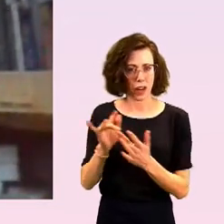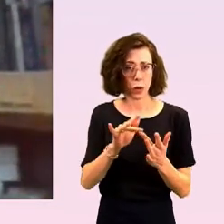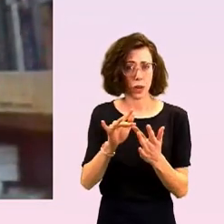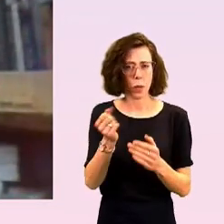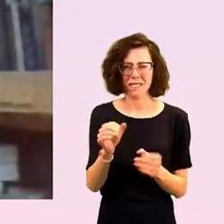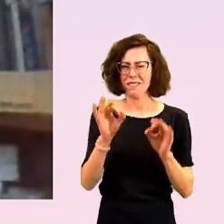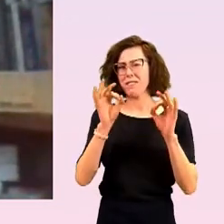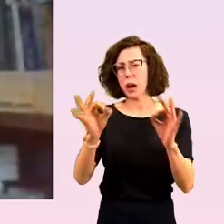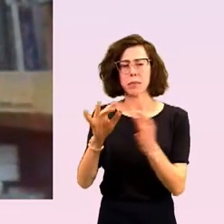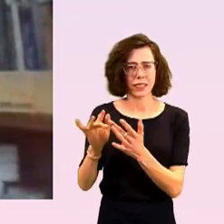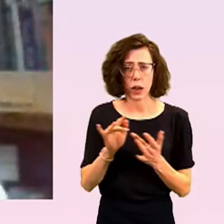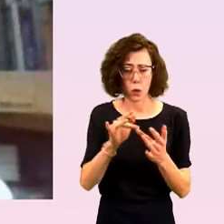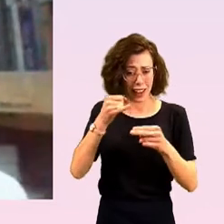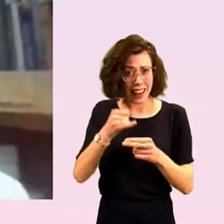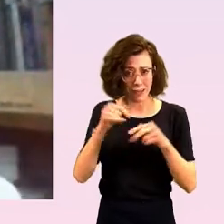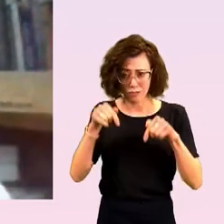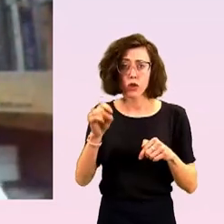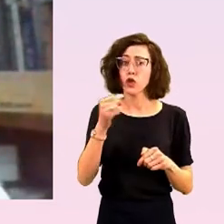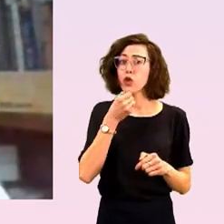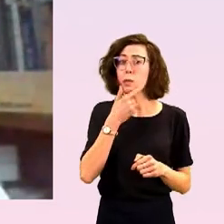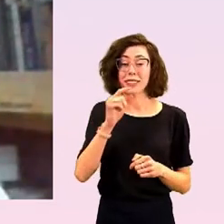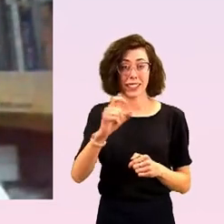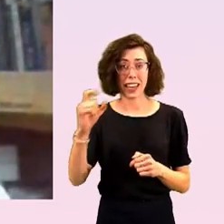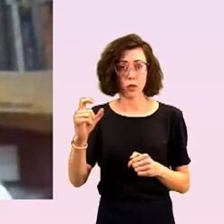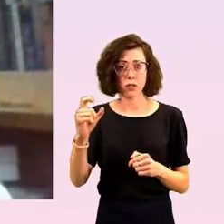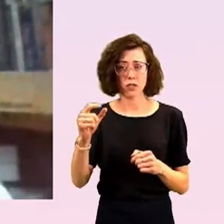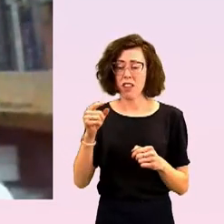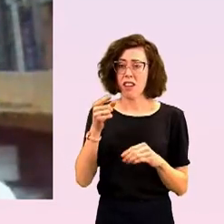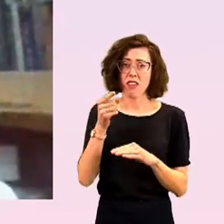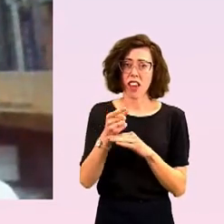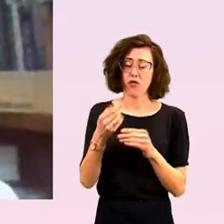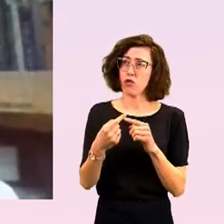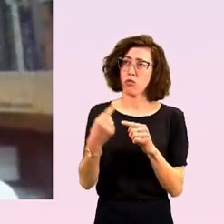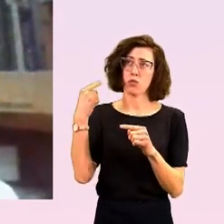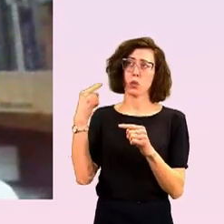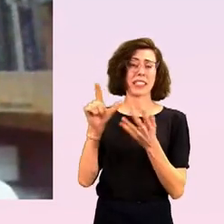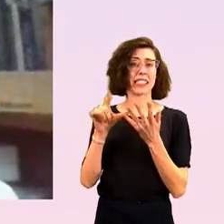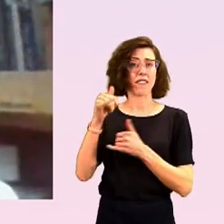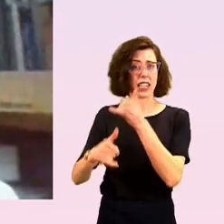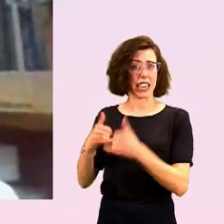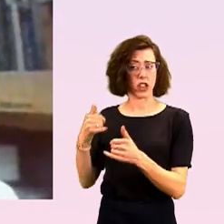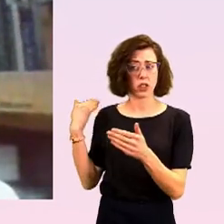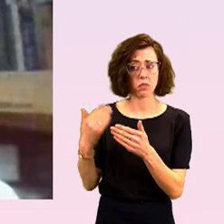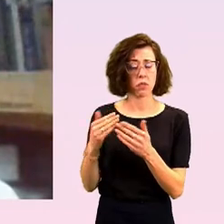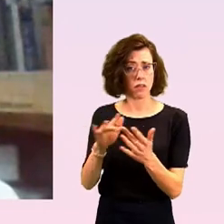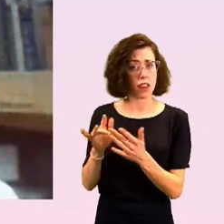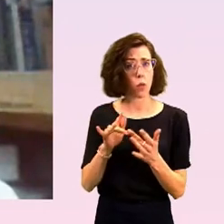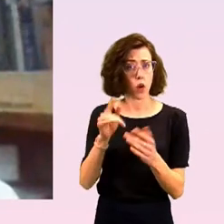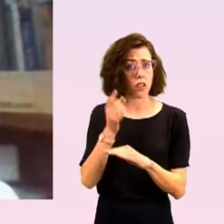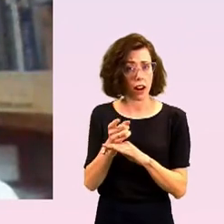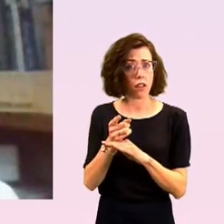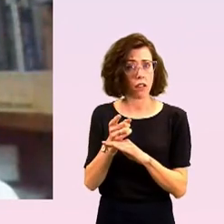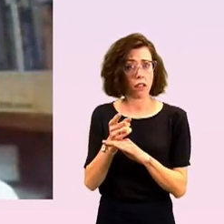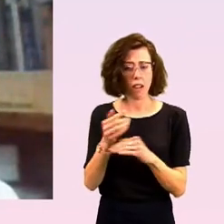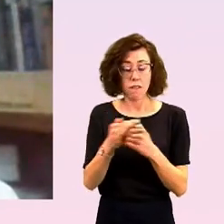LGBTQ network within Dublin City Council. It's been there for the last 7 years, and it's been there as a support